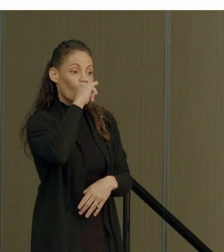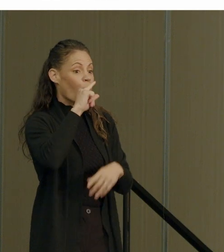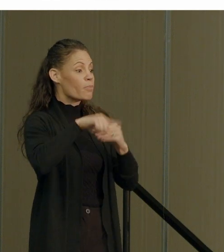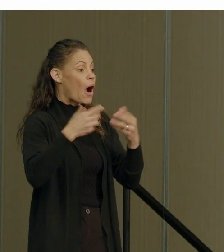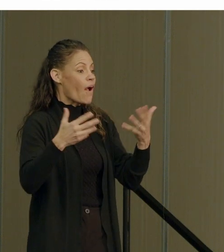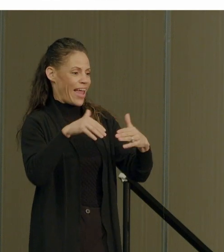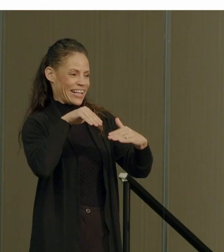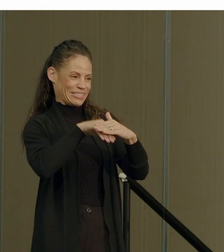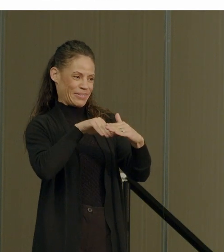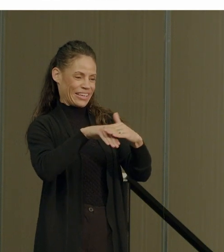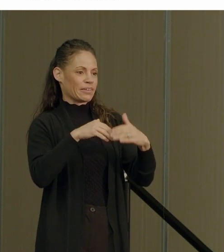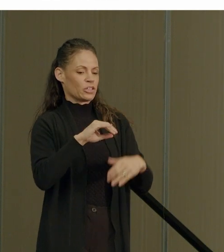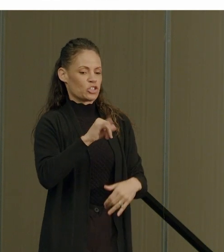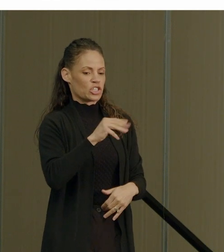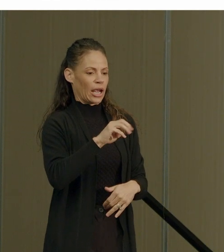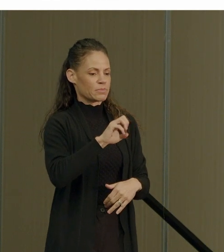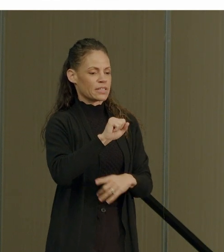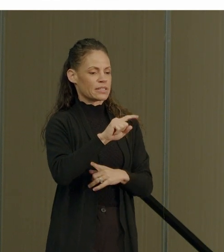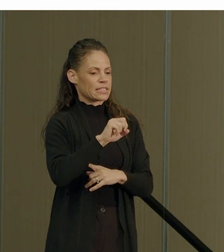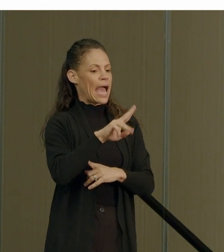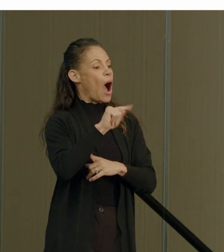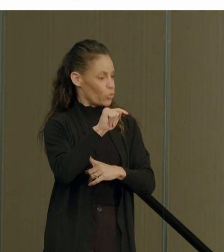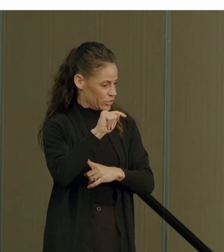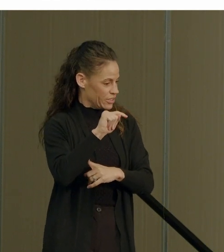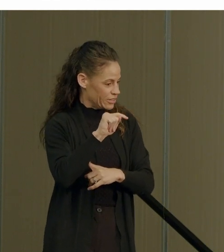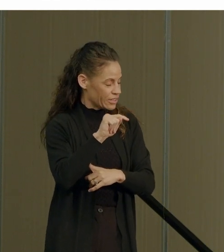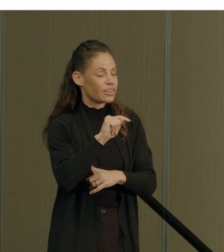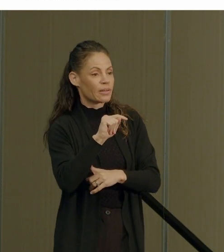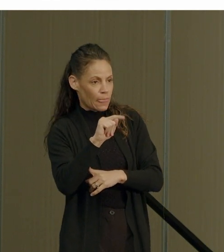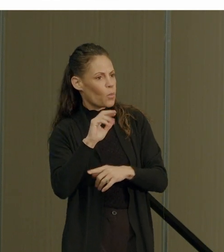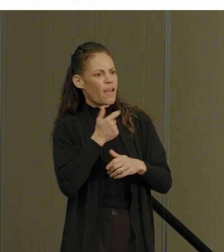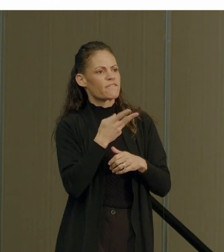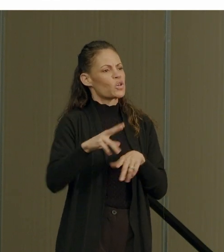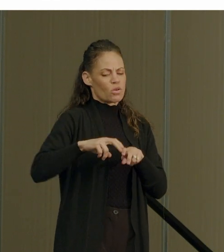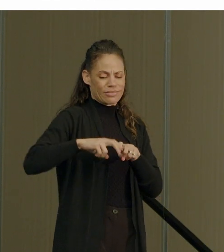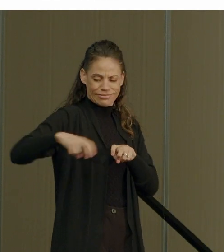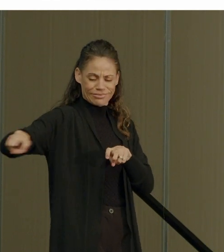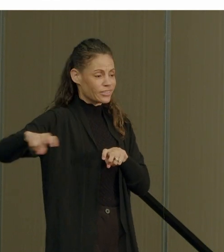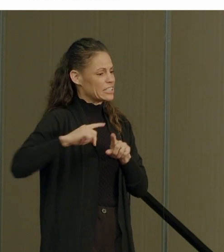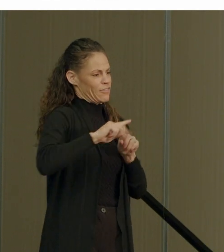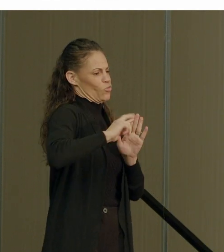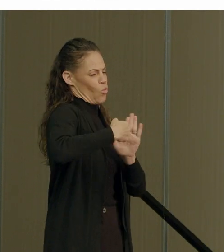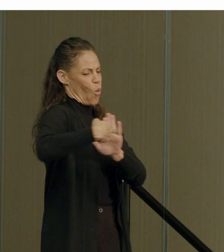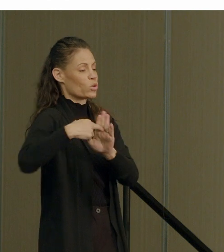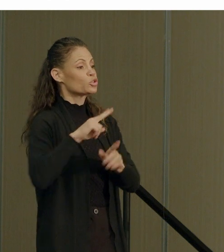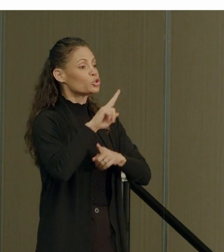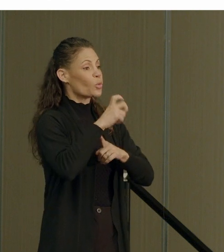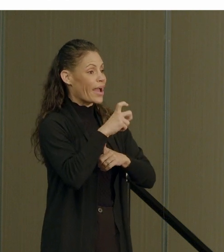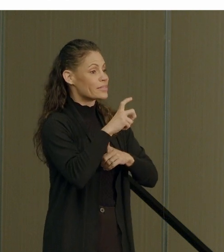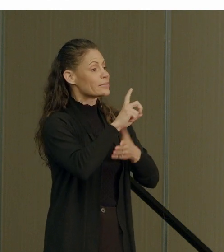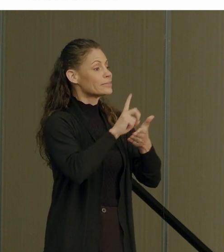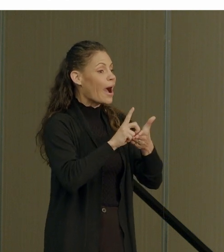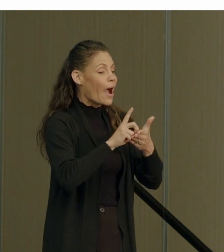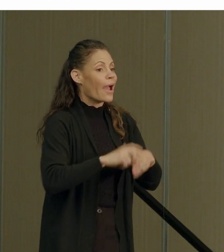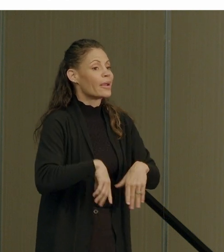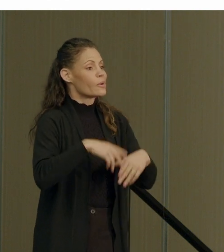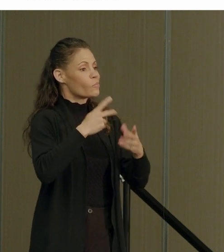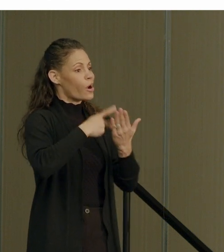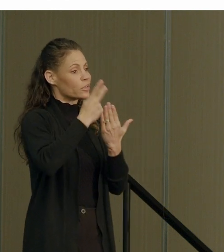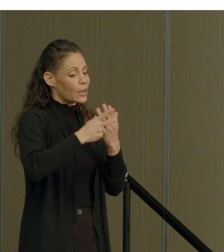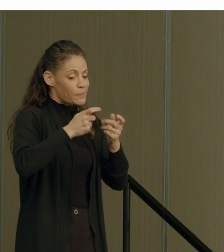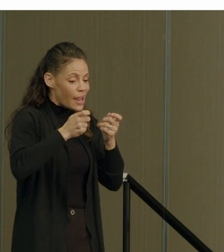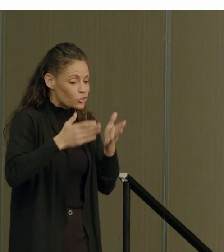I'm James Stout, I'm a software engineering director, and we've got folks from a variety of roles here today, including UX design, product managers, and